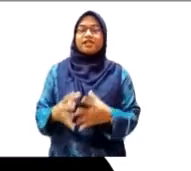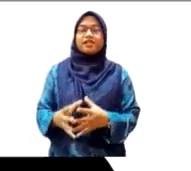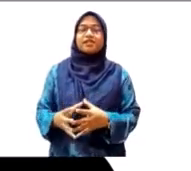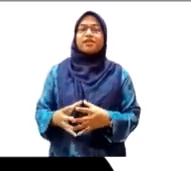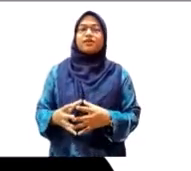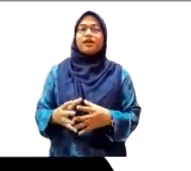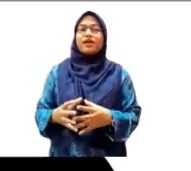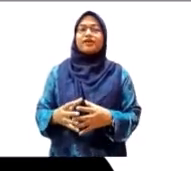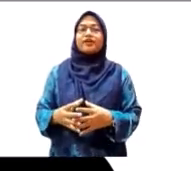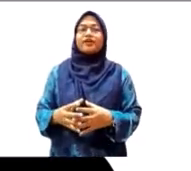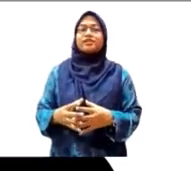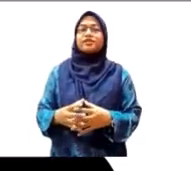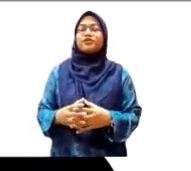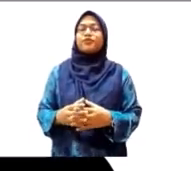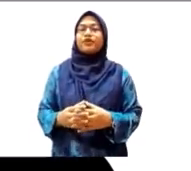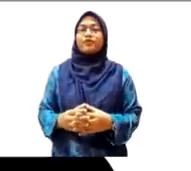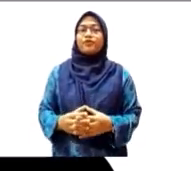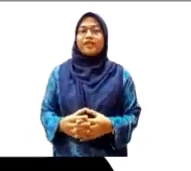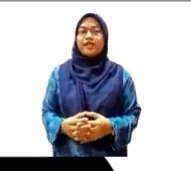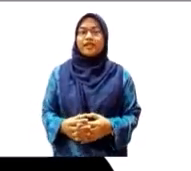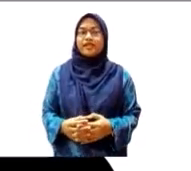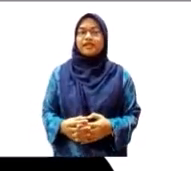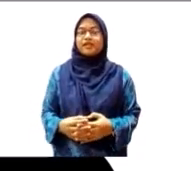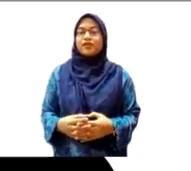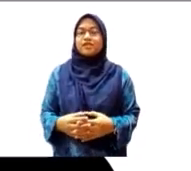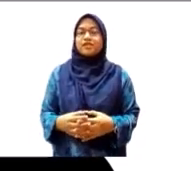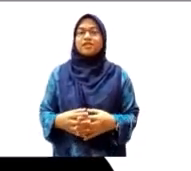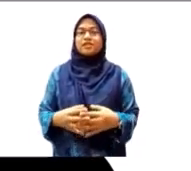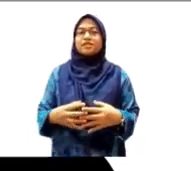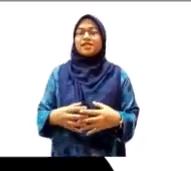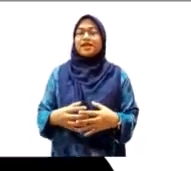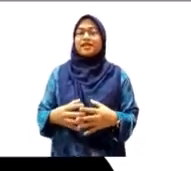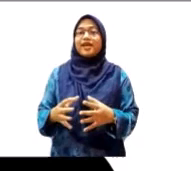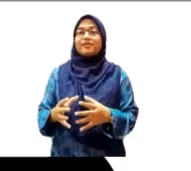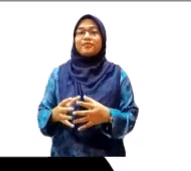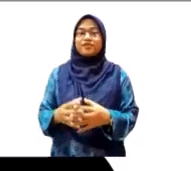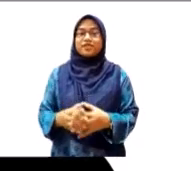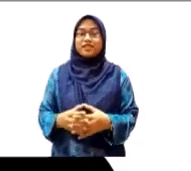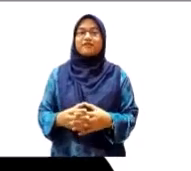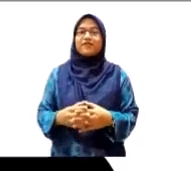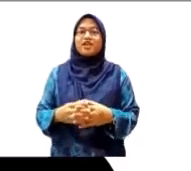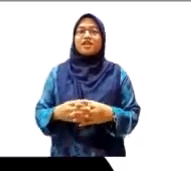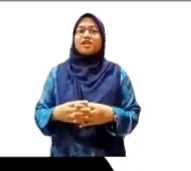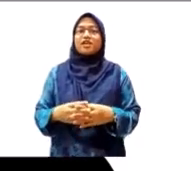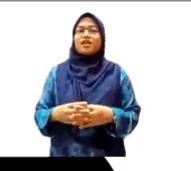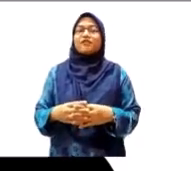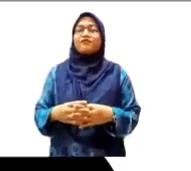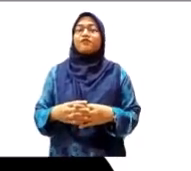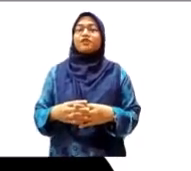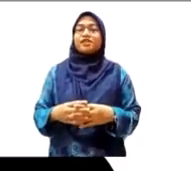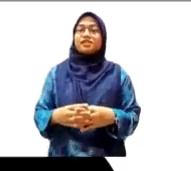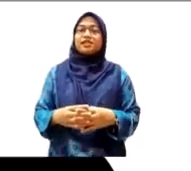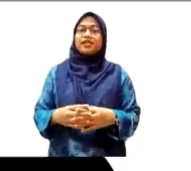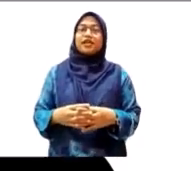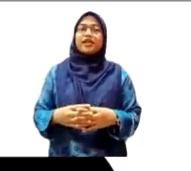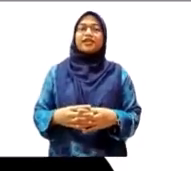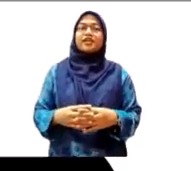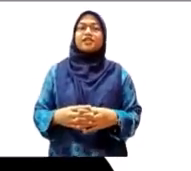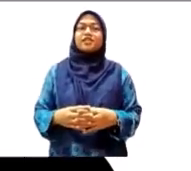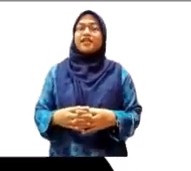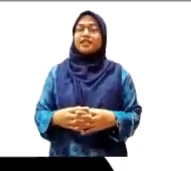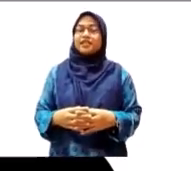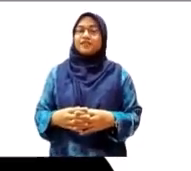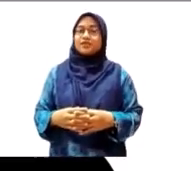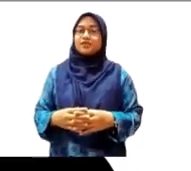For section C, I got 0.188, which is slight and positive. And for section D, I